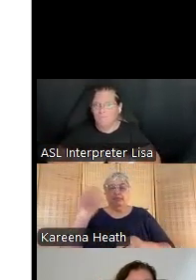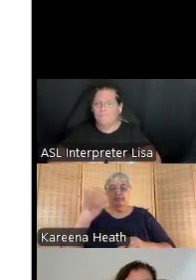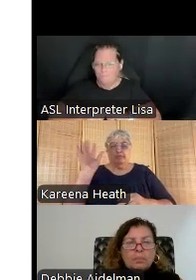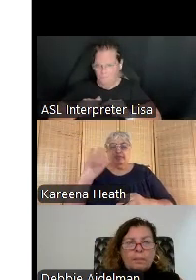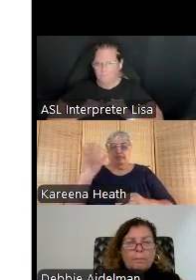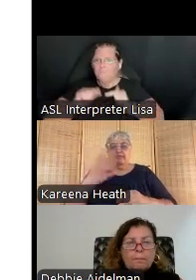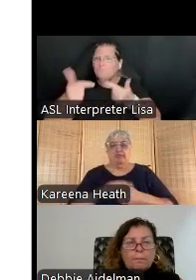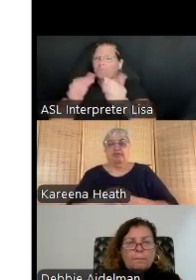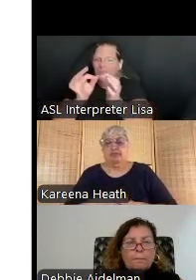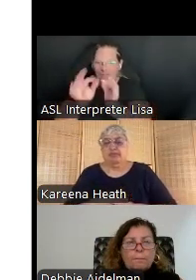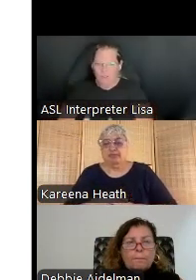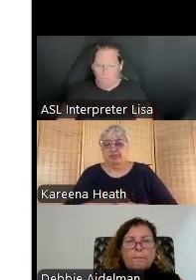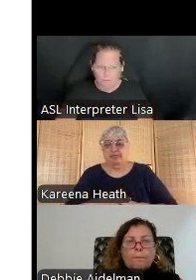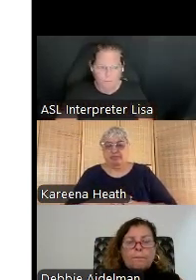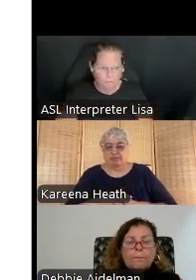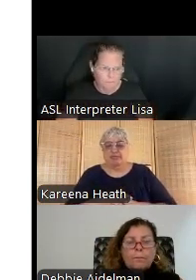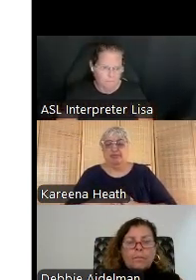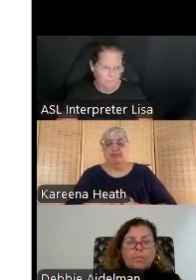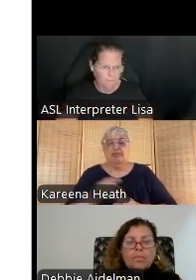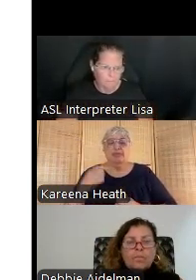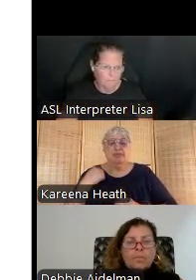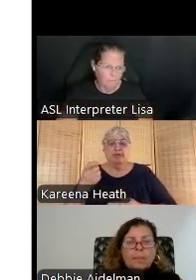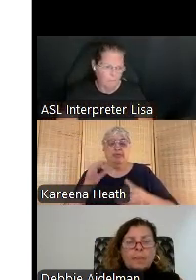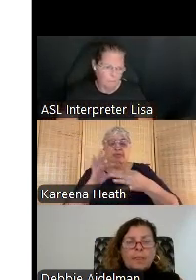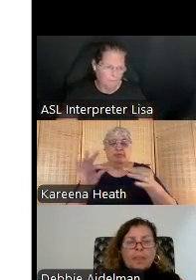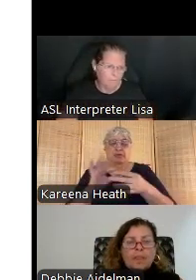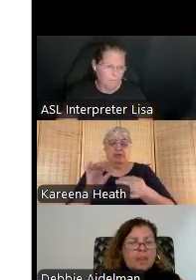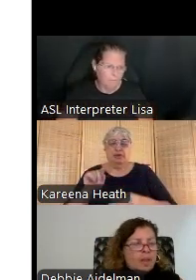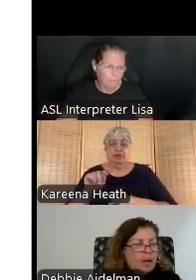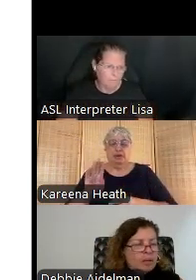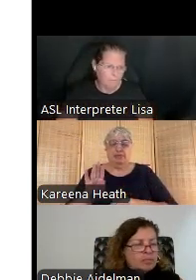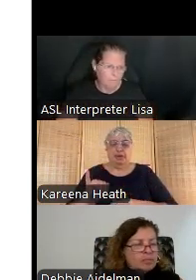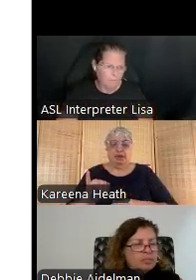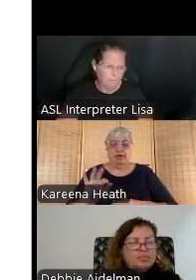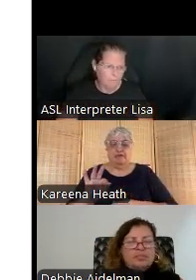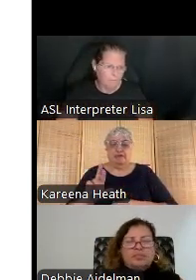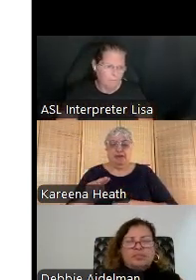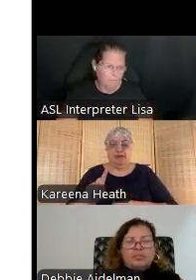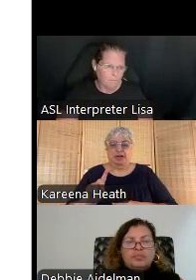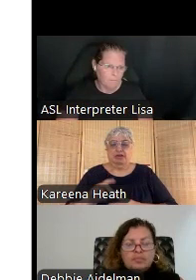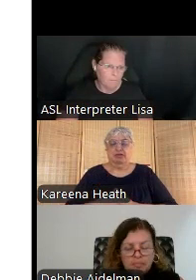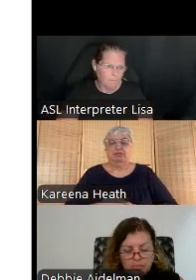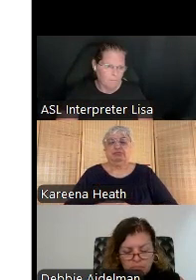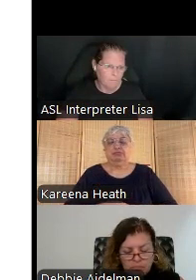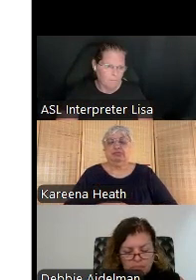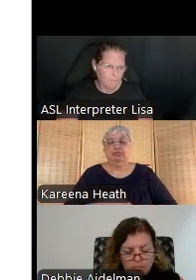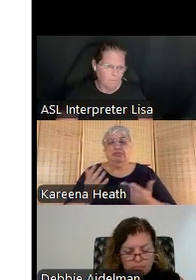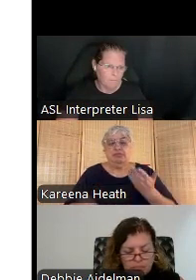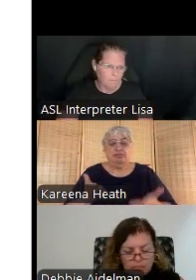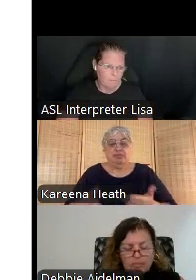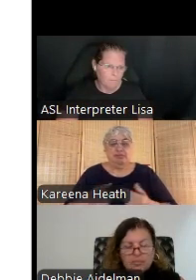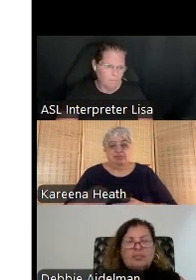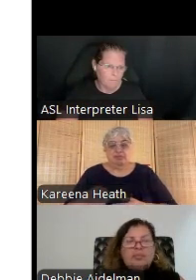if somebody already mentioned the TBI fund, you may be familiar with it, but just in